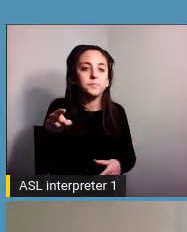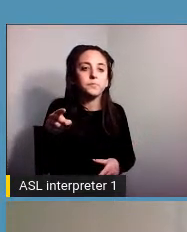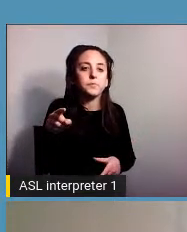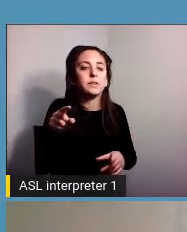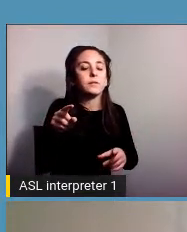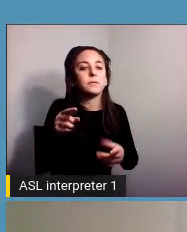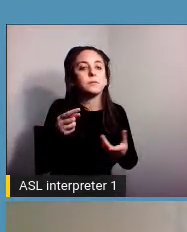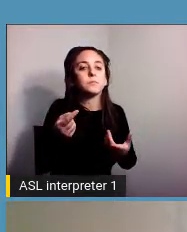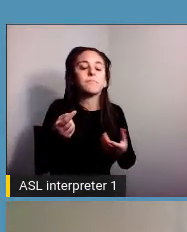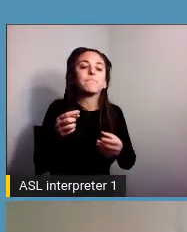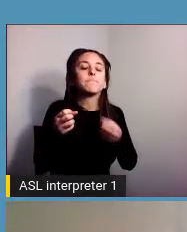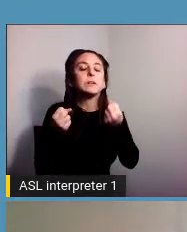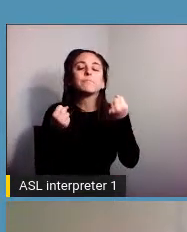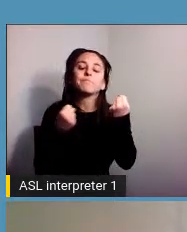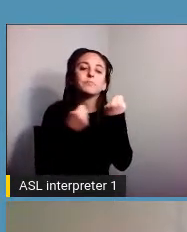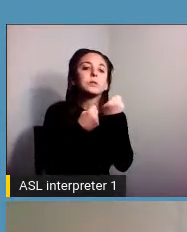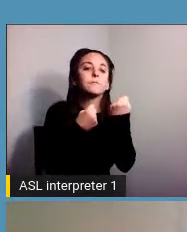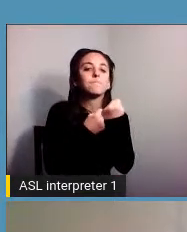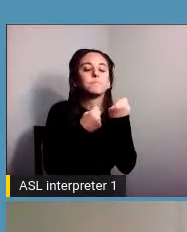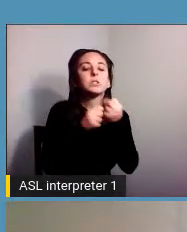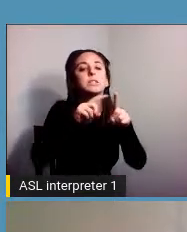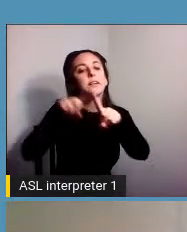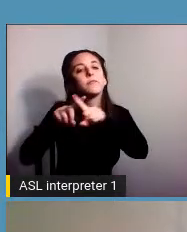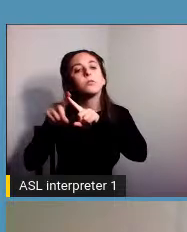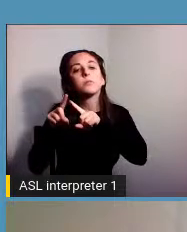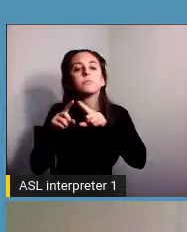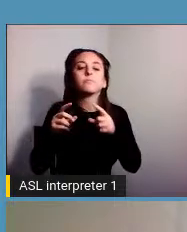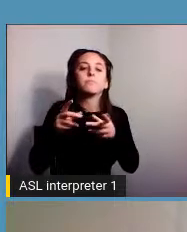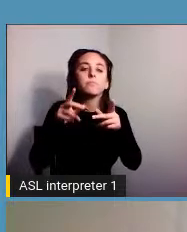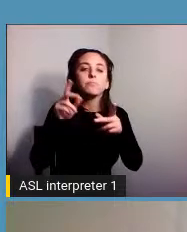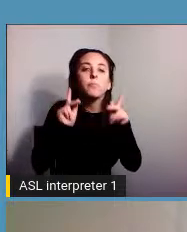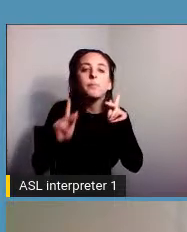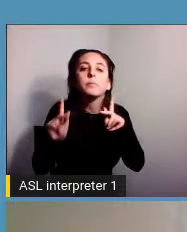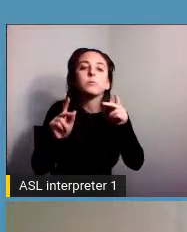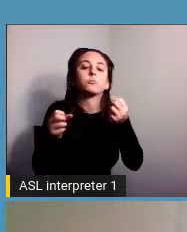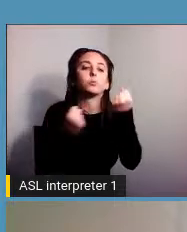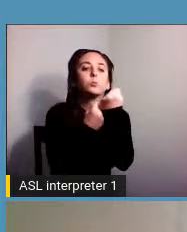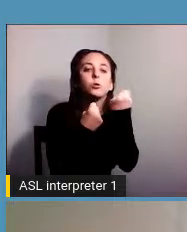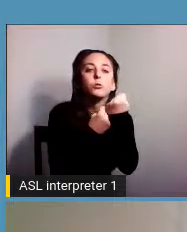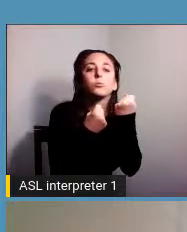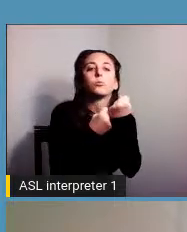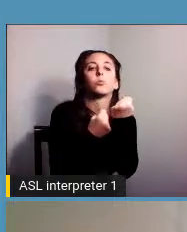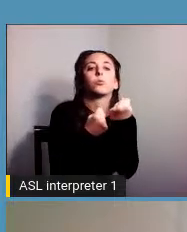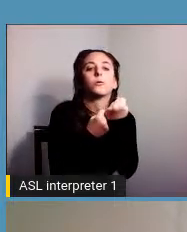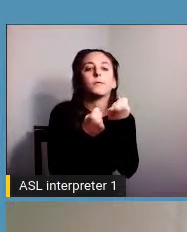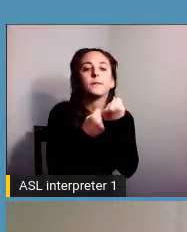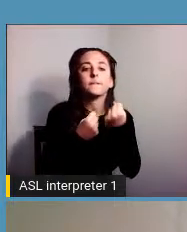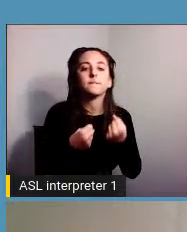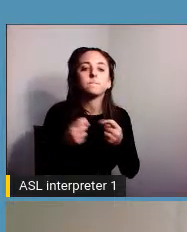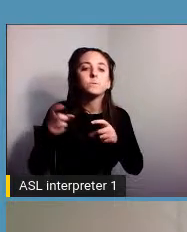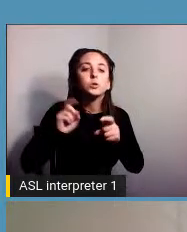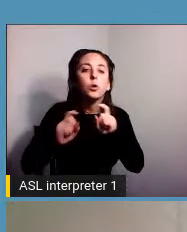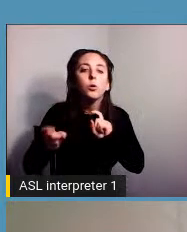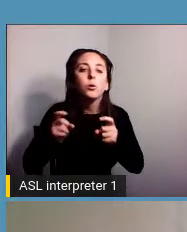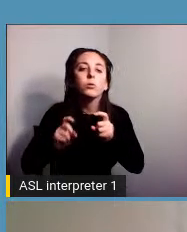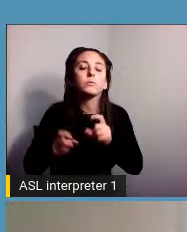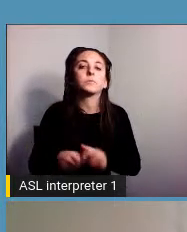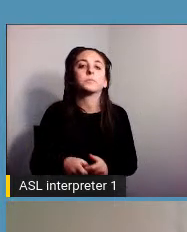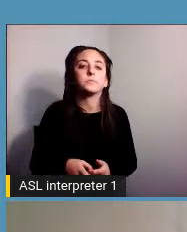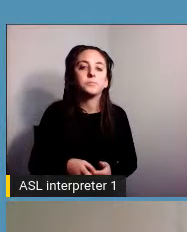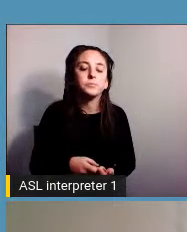bits of funding from various sources really over 10 years that we've been working on ideas that became this